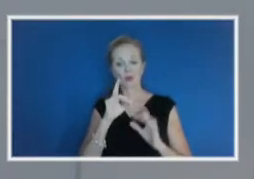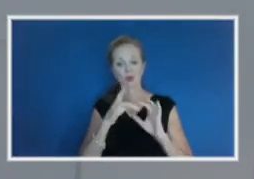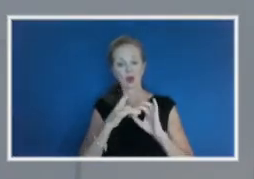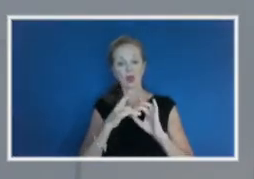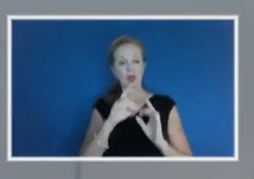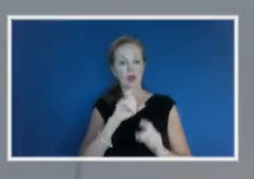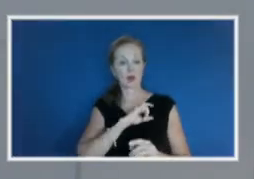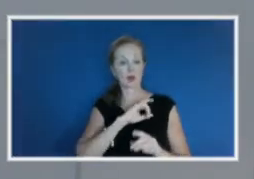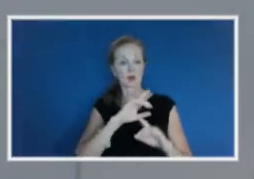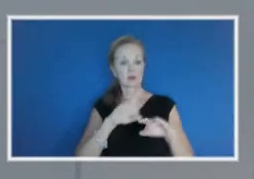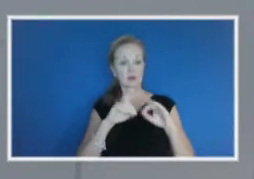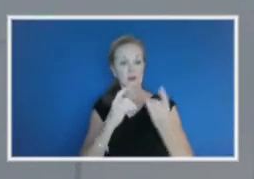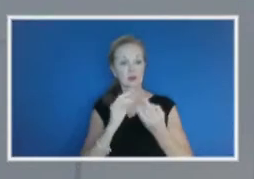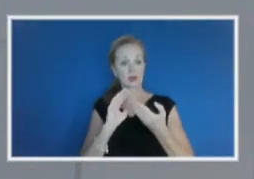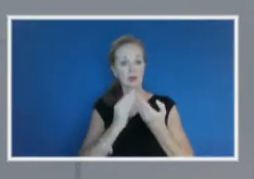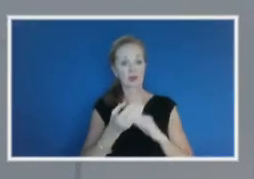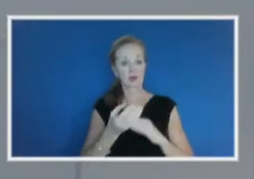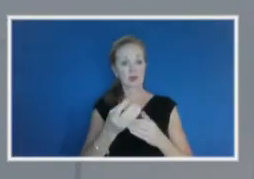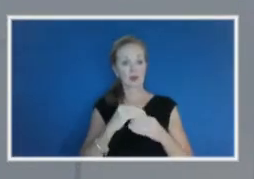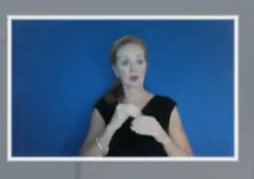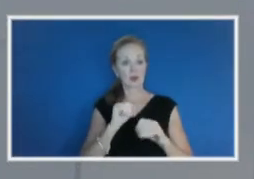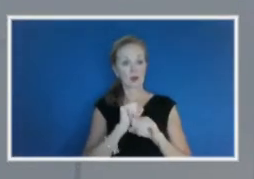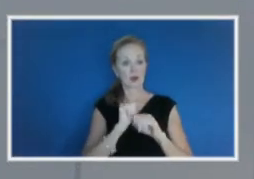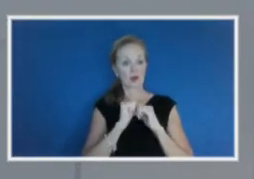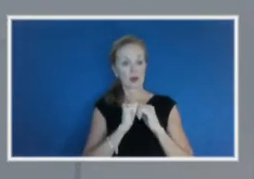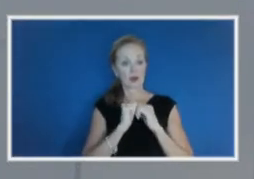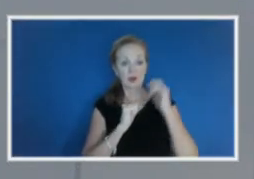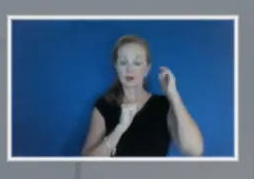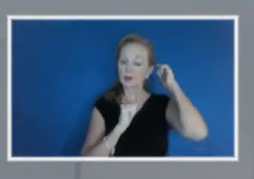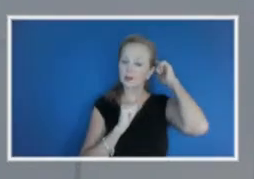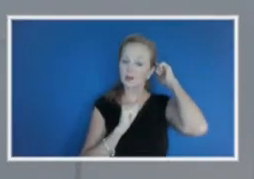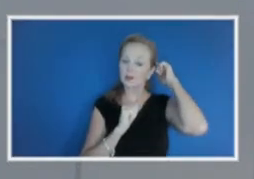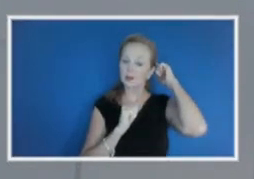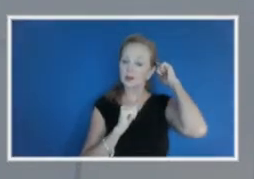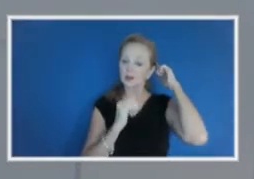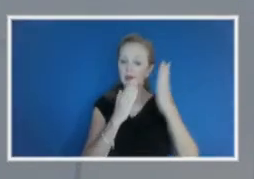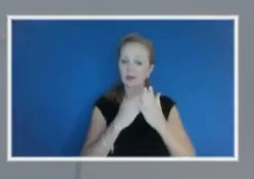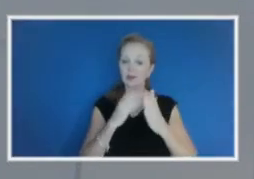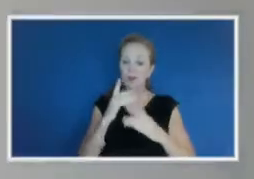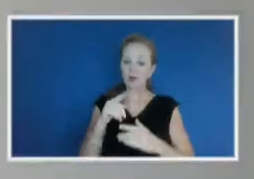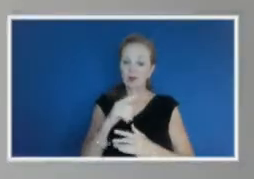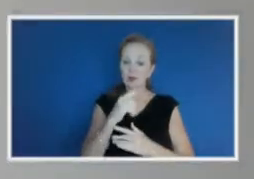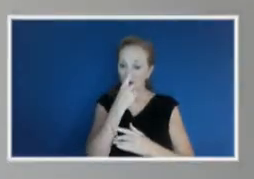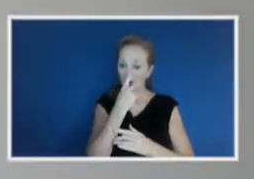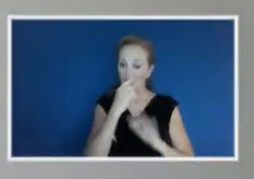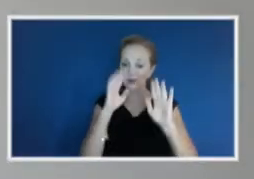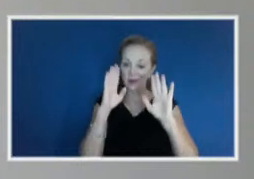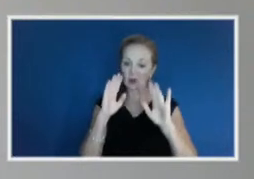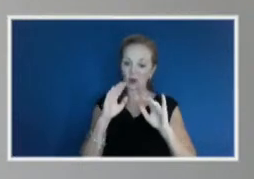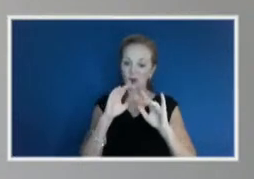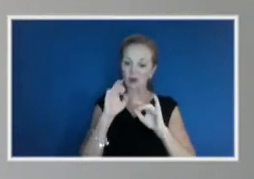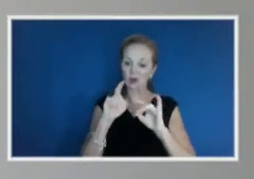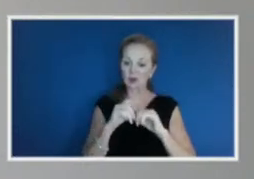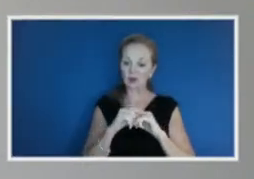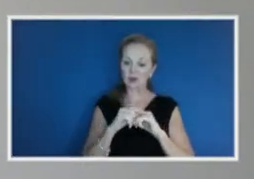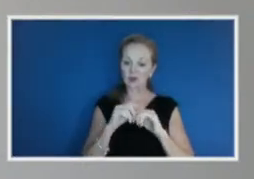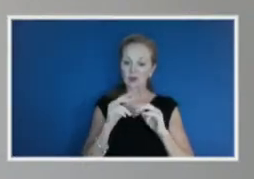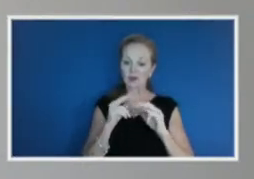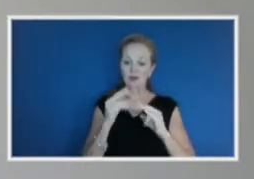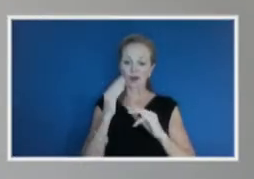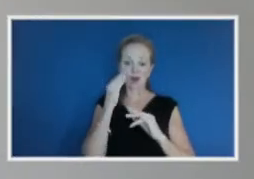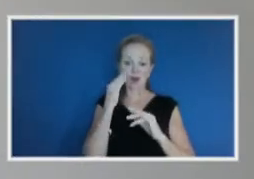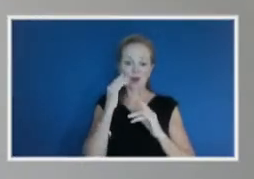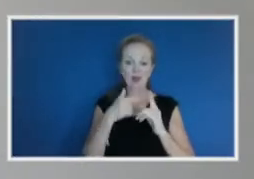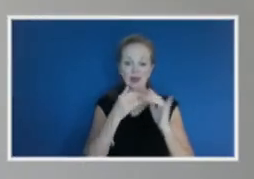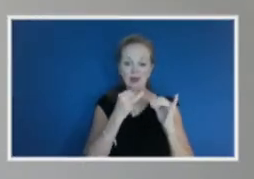community engagement team. Are you guys working together on some of those issues? Yeah, great question. So we're very mindful that the